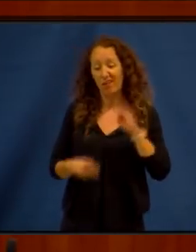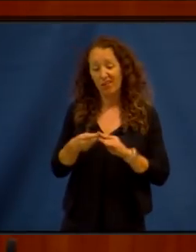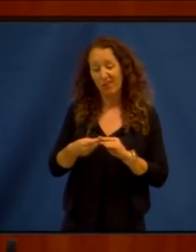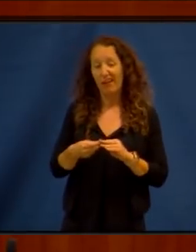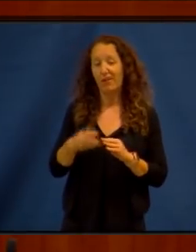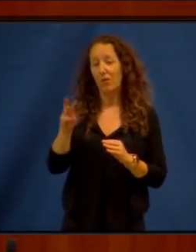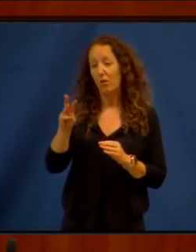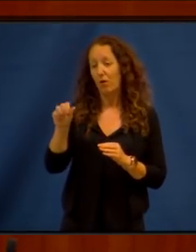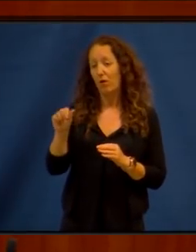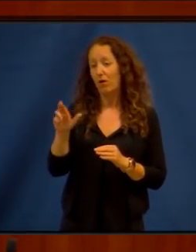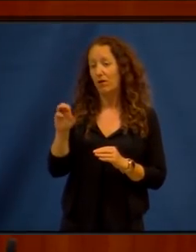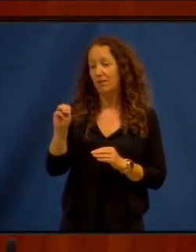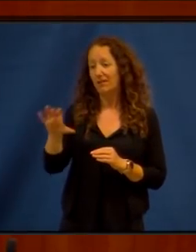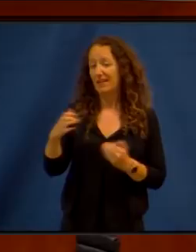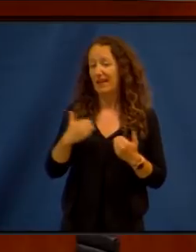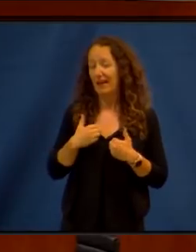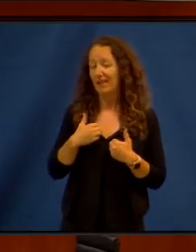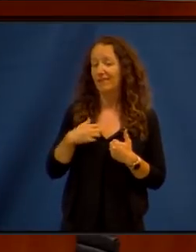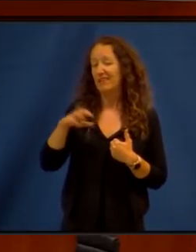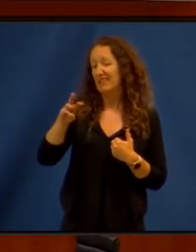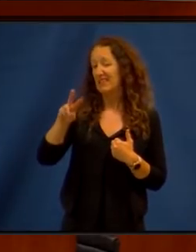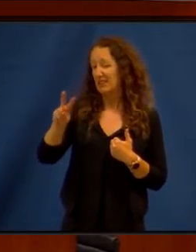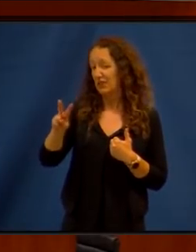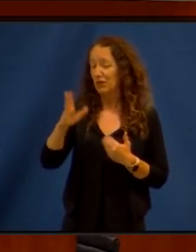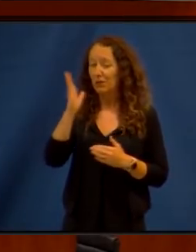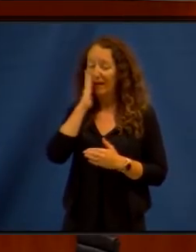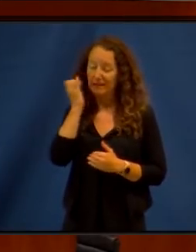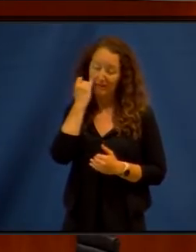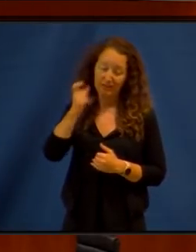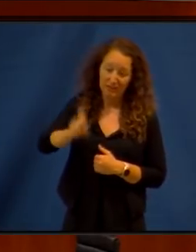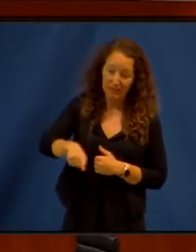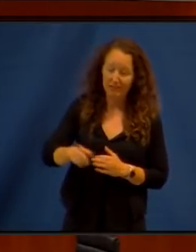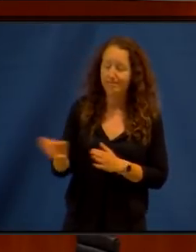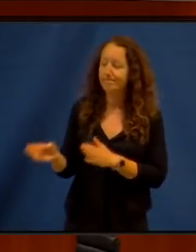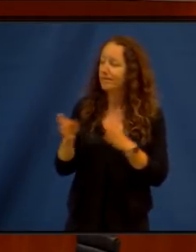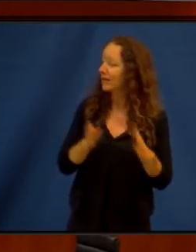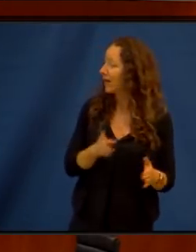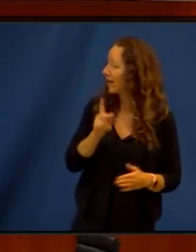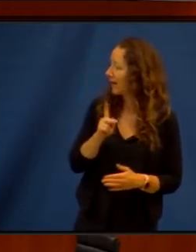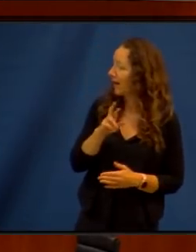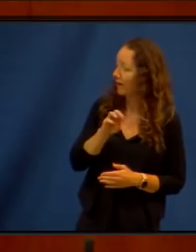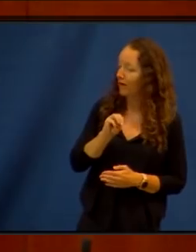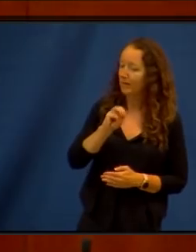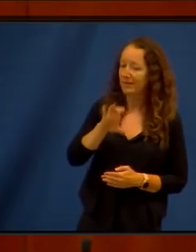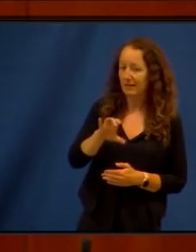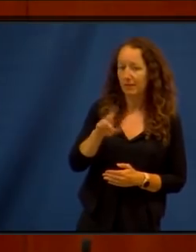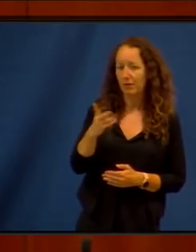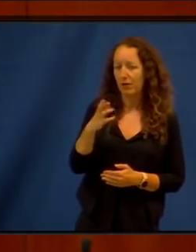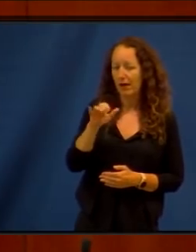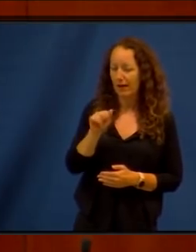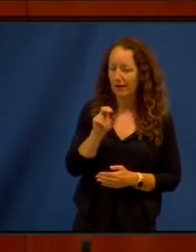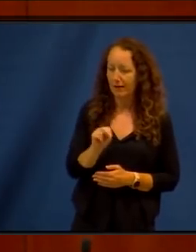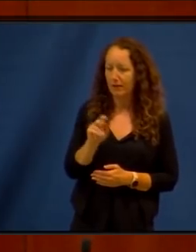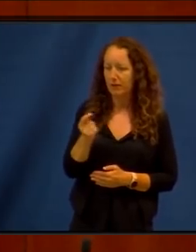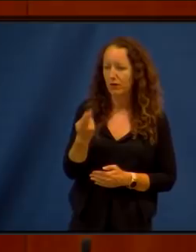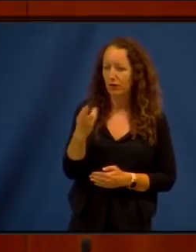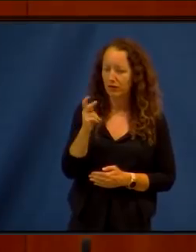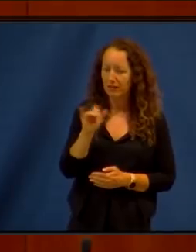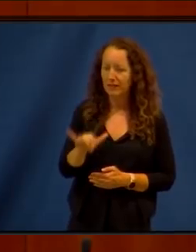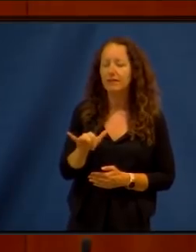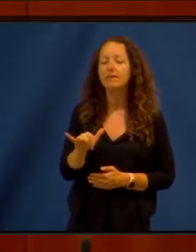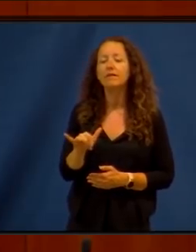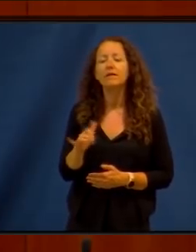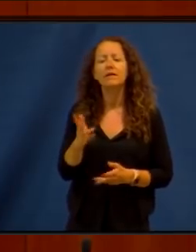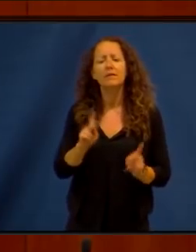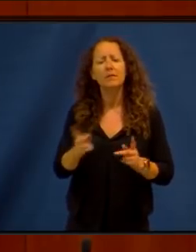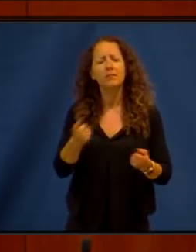Kingman Regional Medical Center, Brian Turney. Yes, thank you. I've had some questions about things heating up